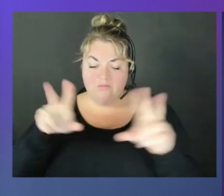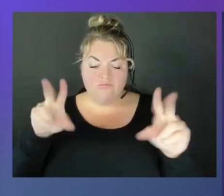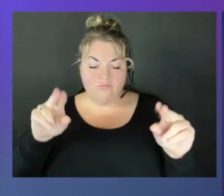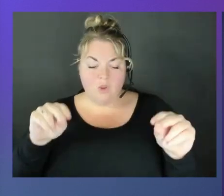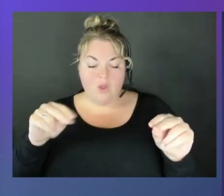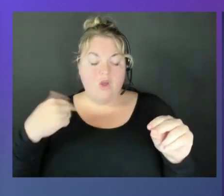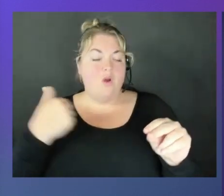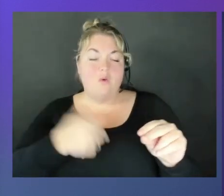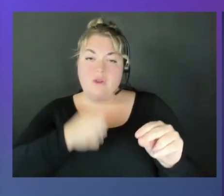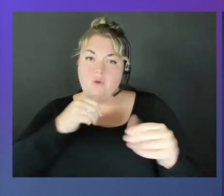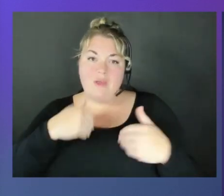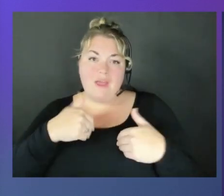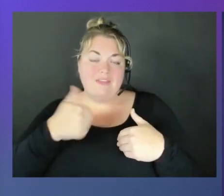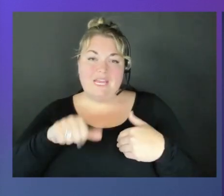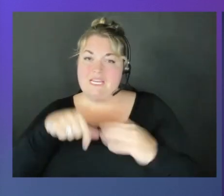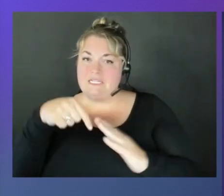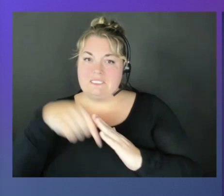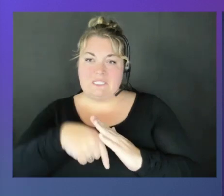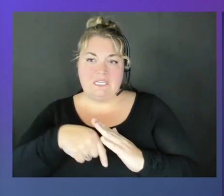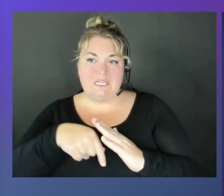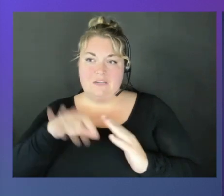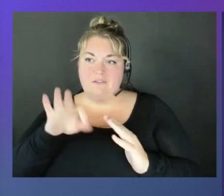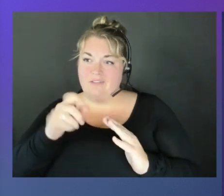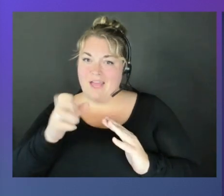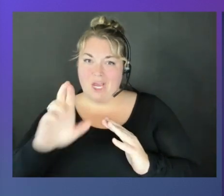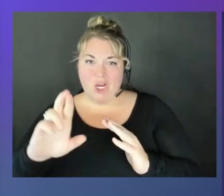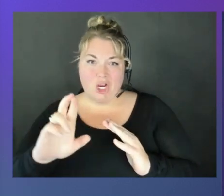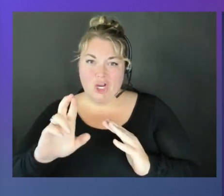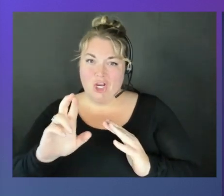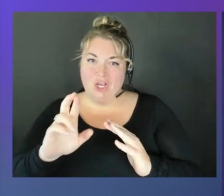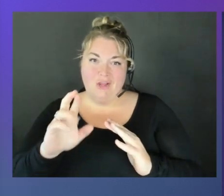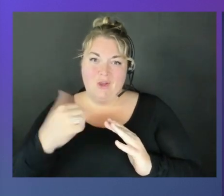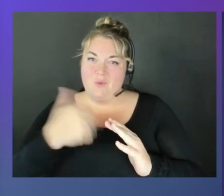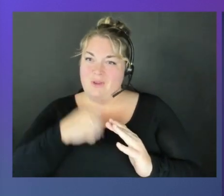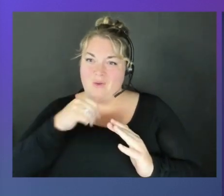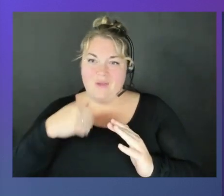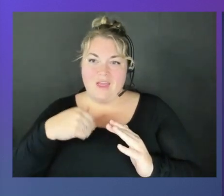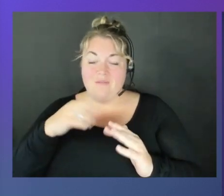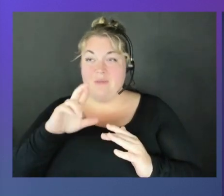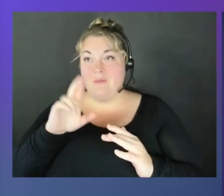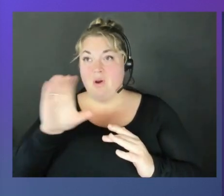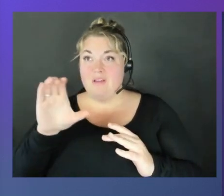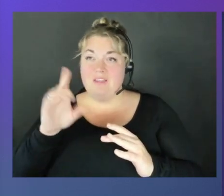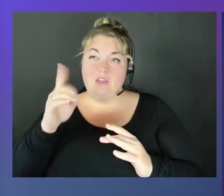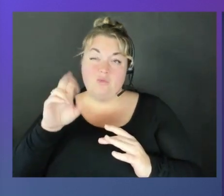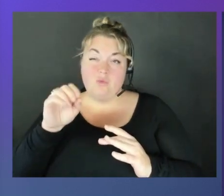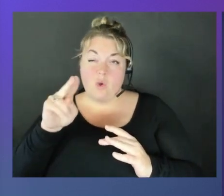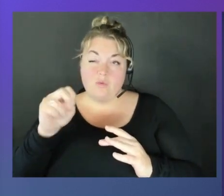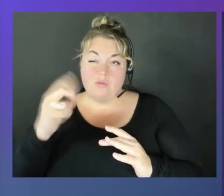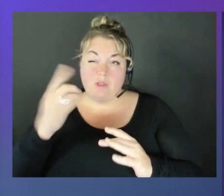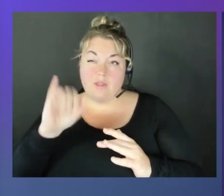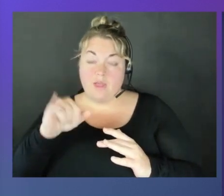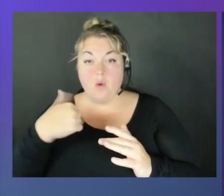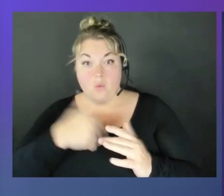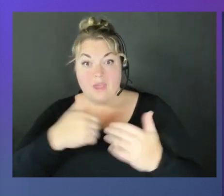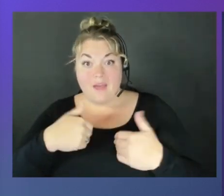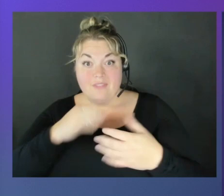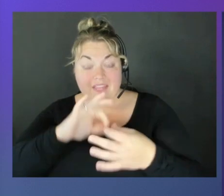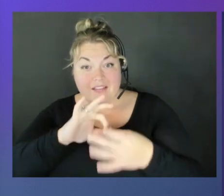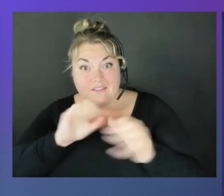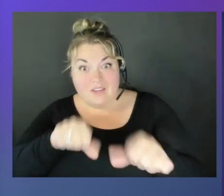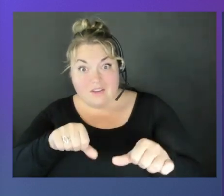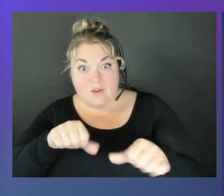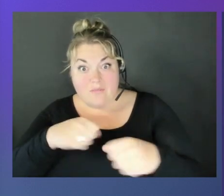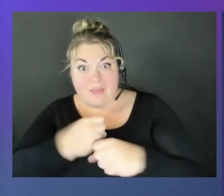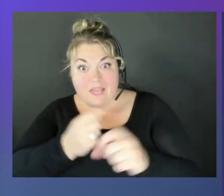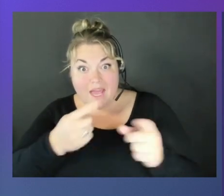deep flyer or anything deep like flyer. Hey, RC drones or something like that. Yeah. We have the connectivity to make it happen. Certainly, hey. Go,